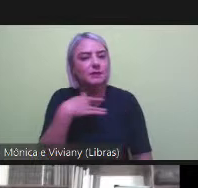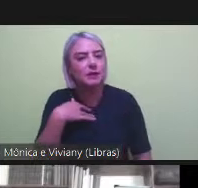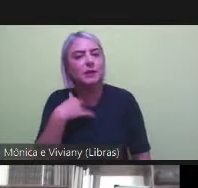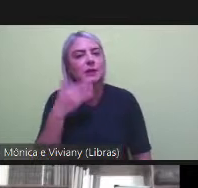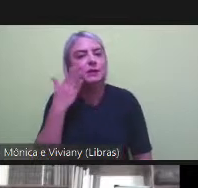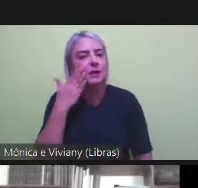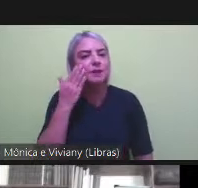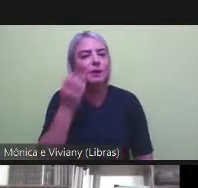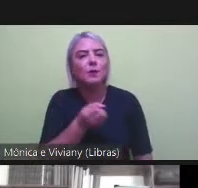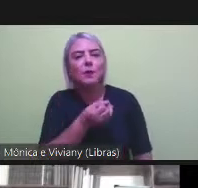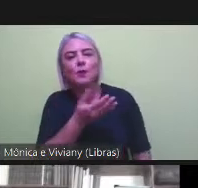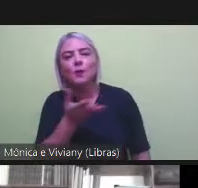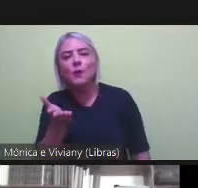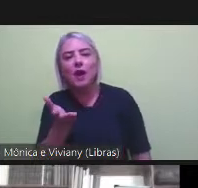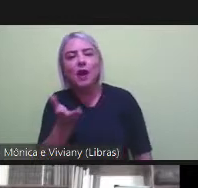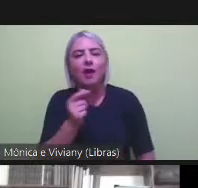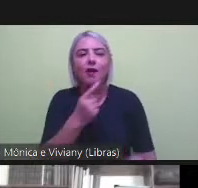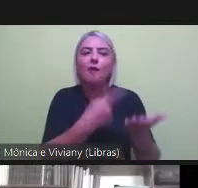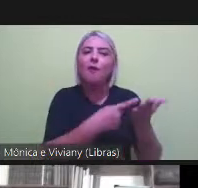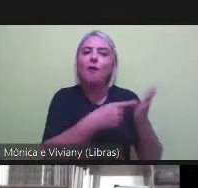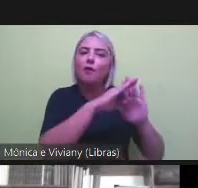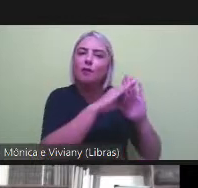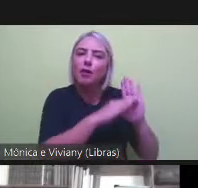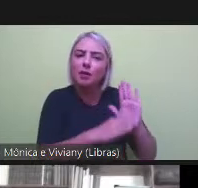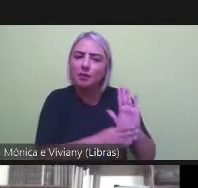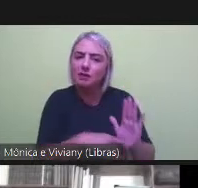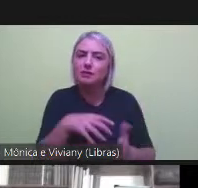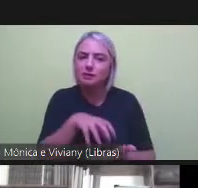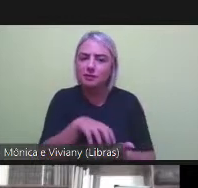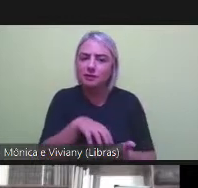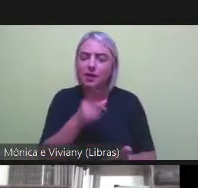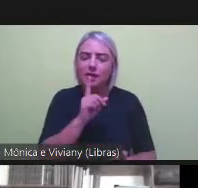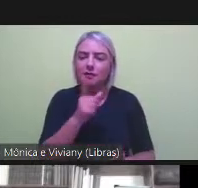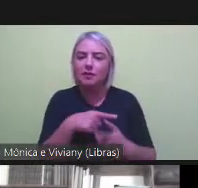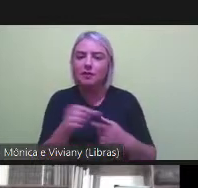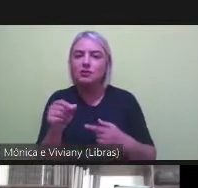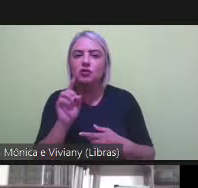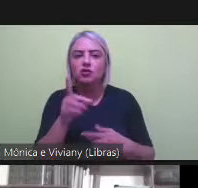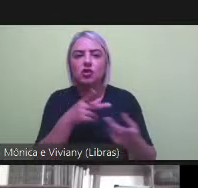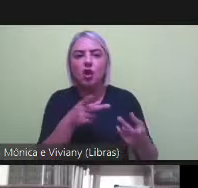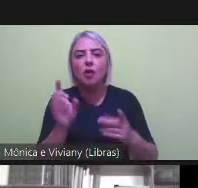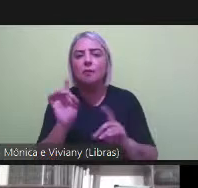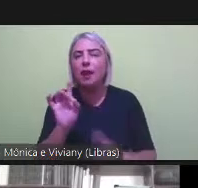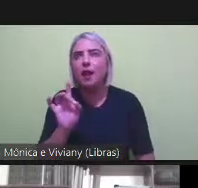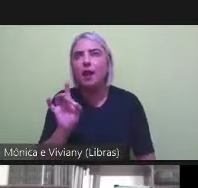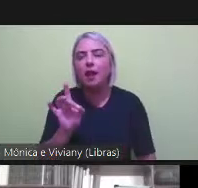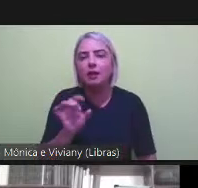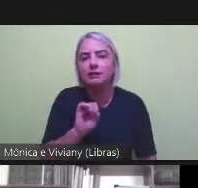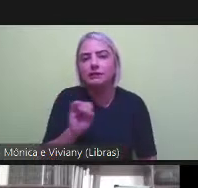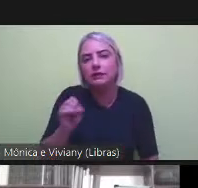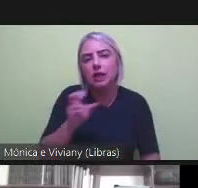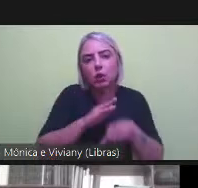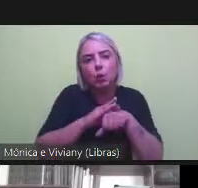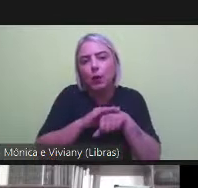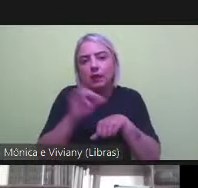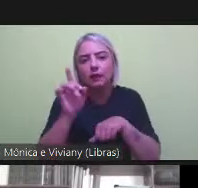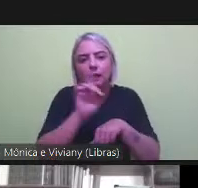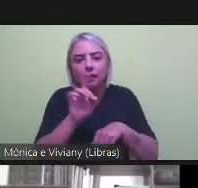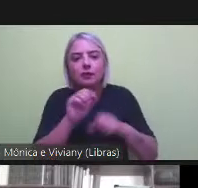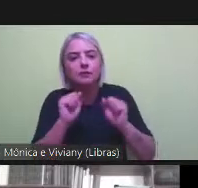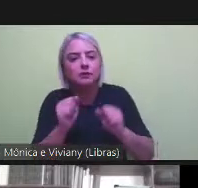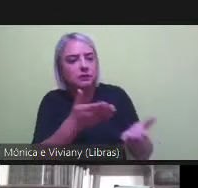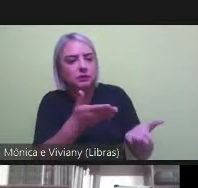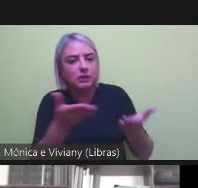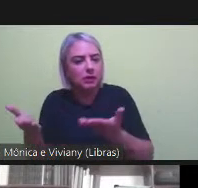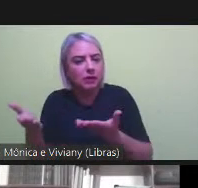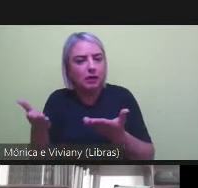kind of services they were provided. And they didn't have to go to the healthcare center just when they were sick, but there were